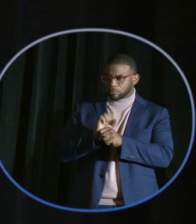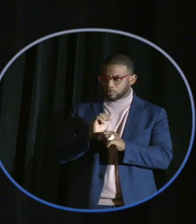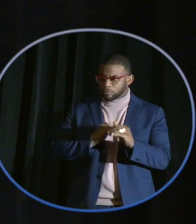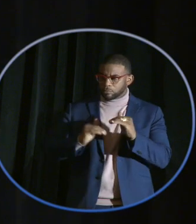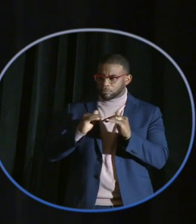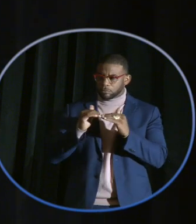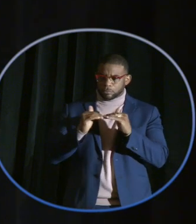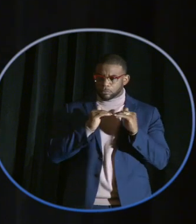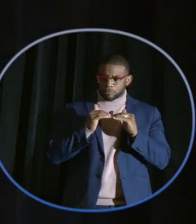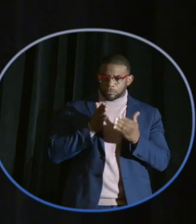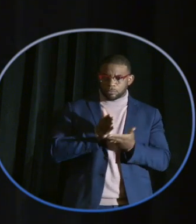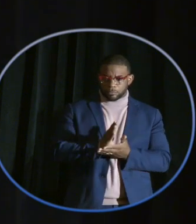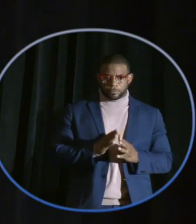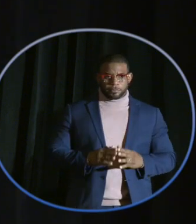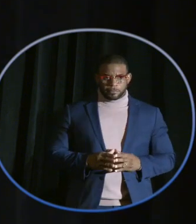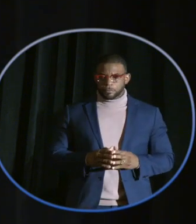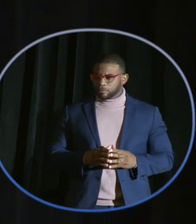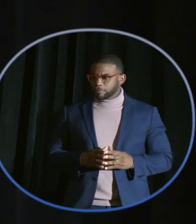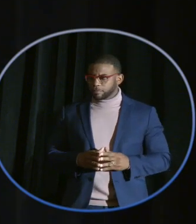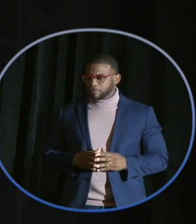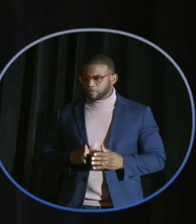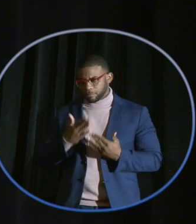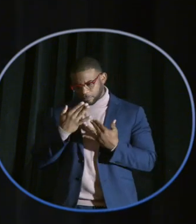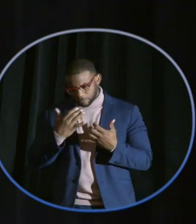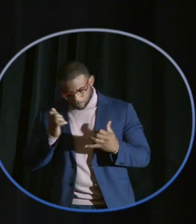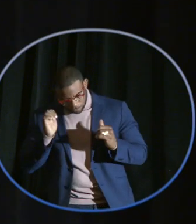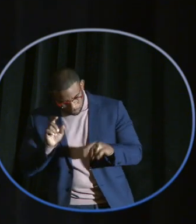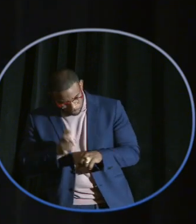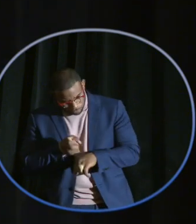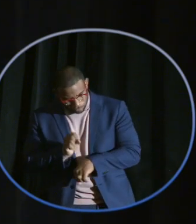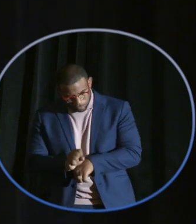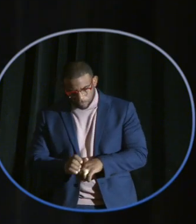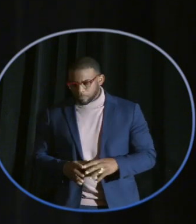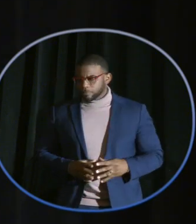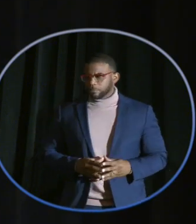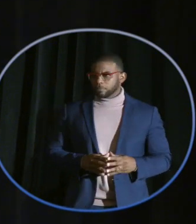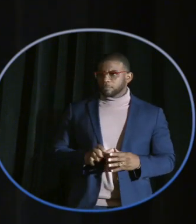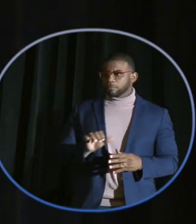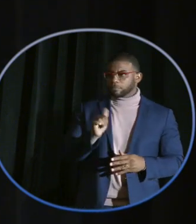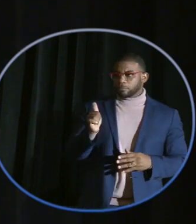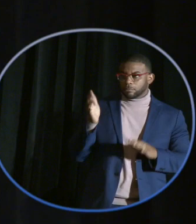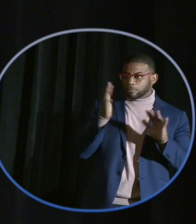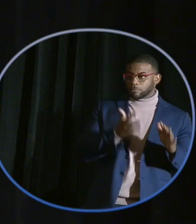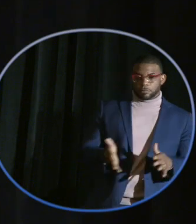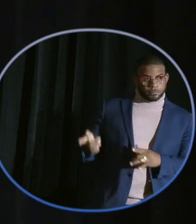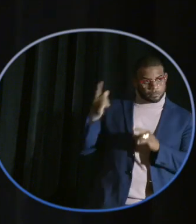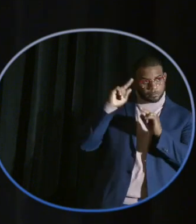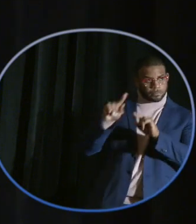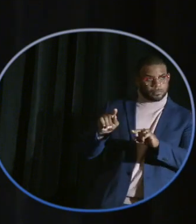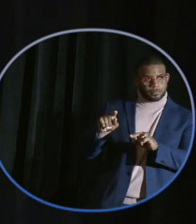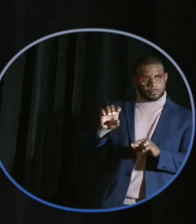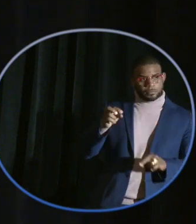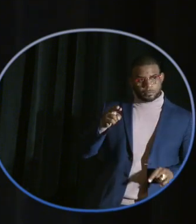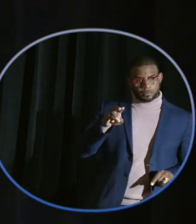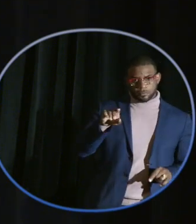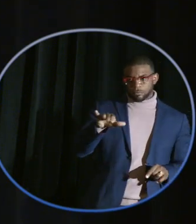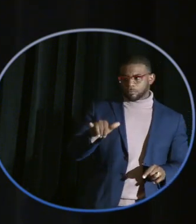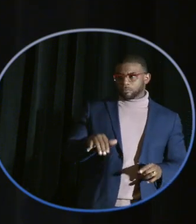equity and civil rights. Thank you so much for all your hard work. Another round of applause for Chrissy Thornton,